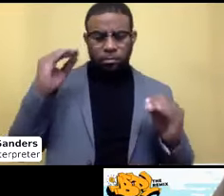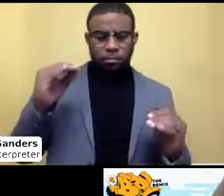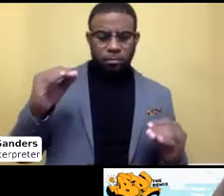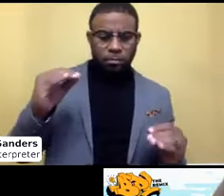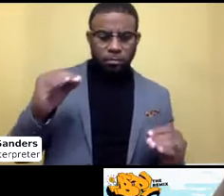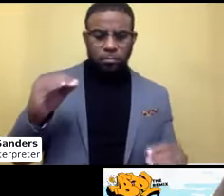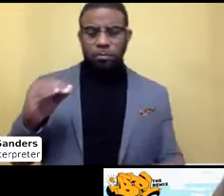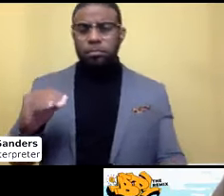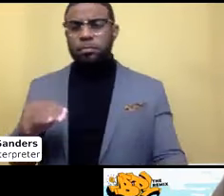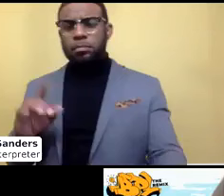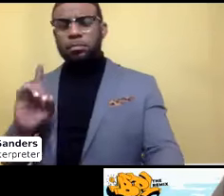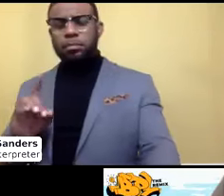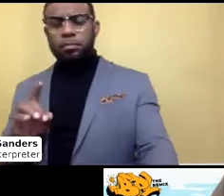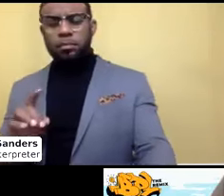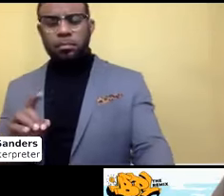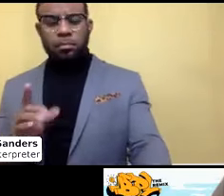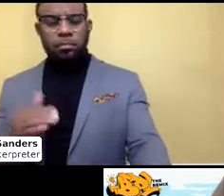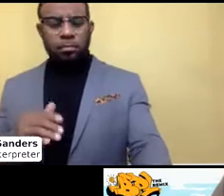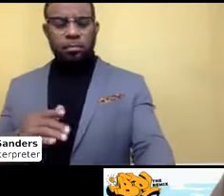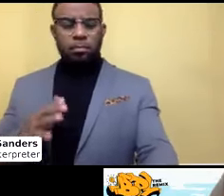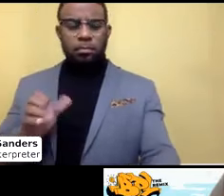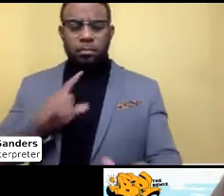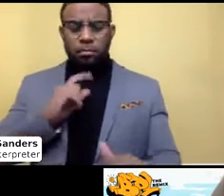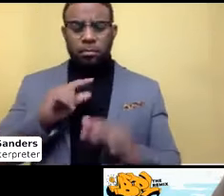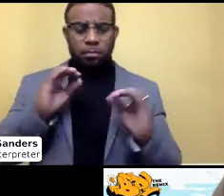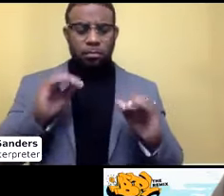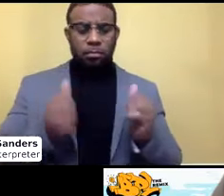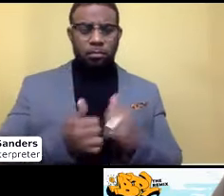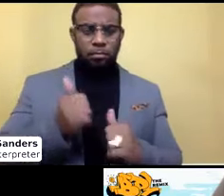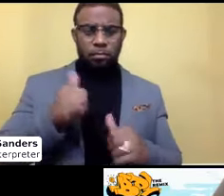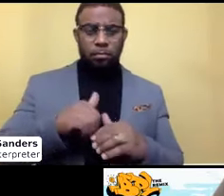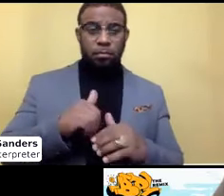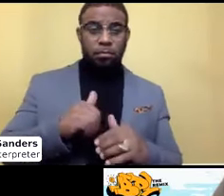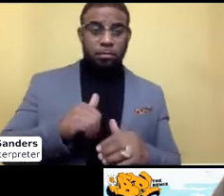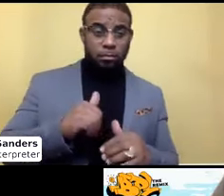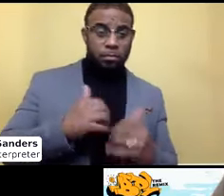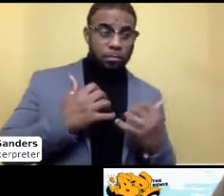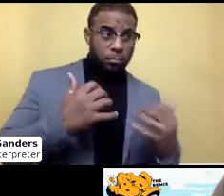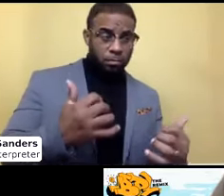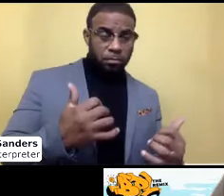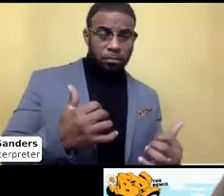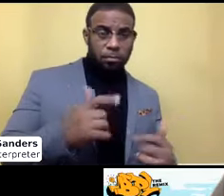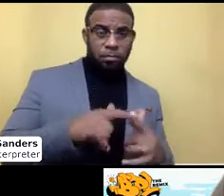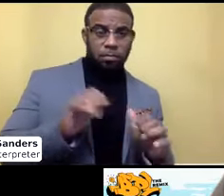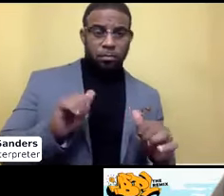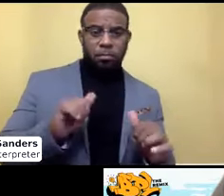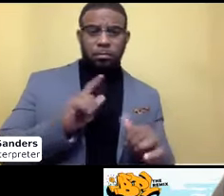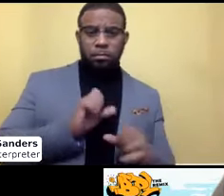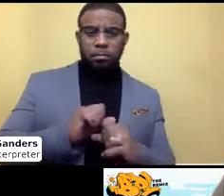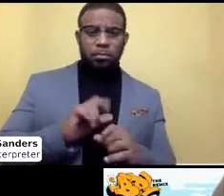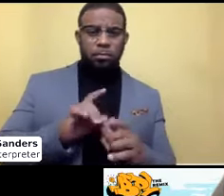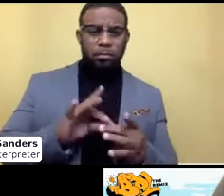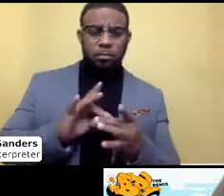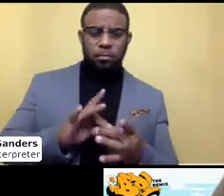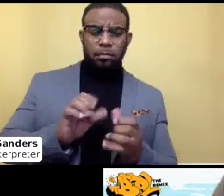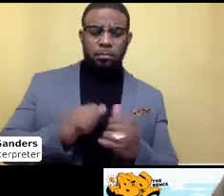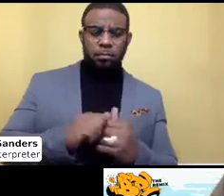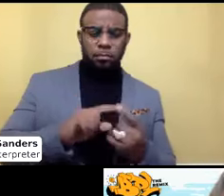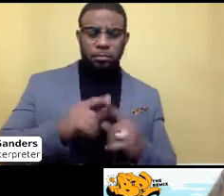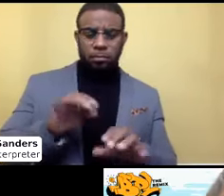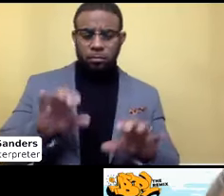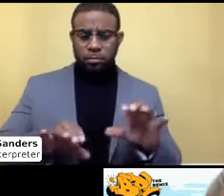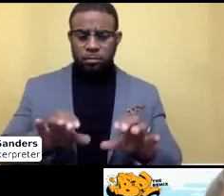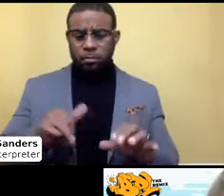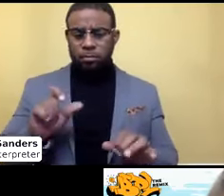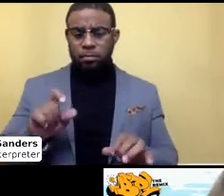teach-ins, demonstrations, whatever. A lot of it is teachings, mostly in forums, and that they can actually, we should tap in with Friends of the Congo.